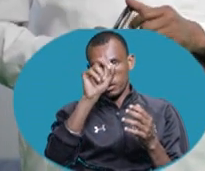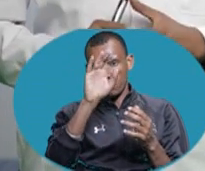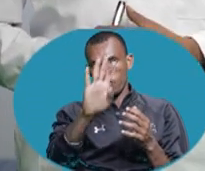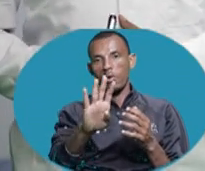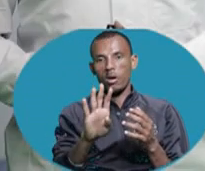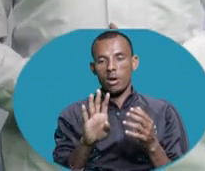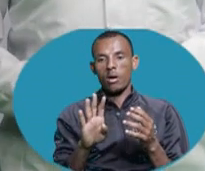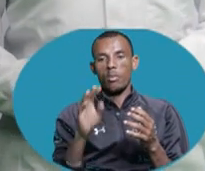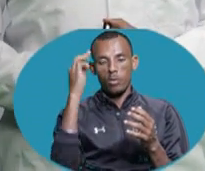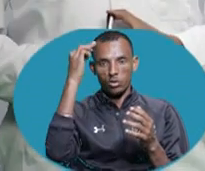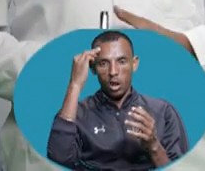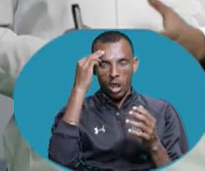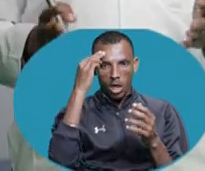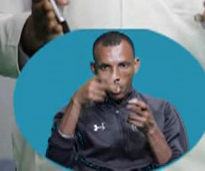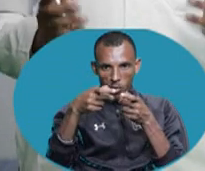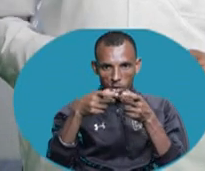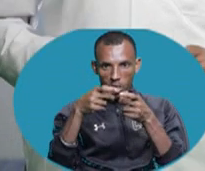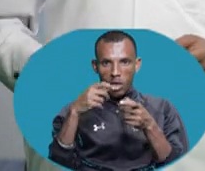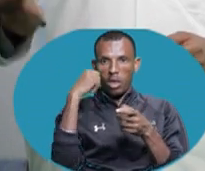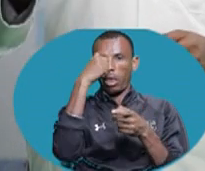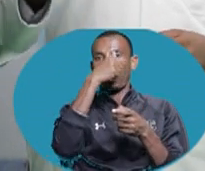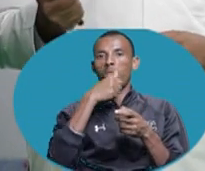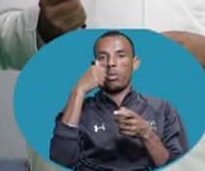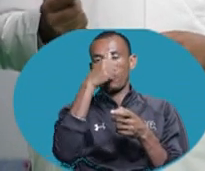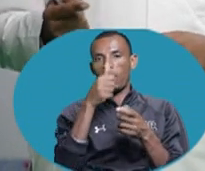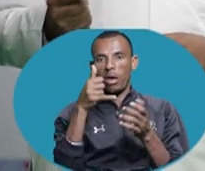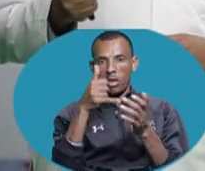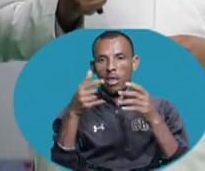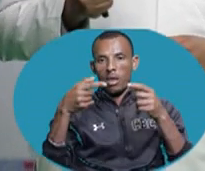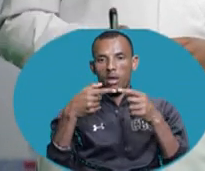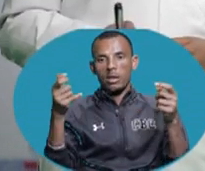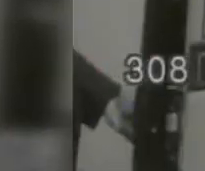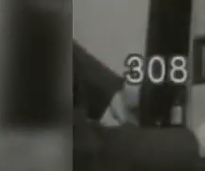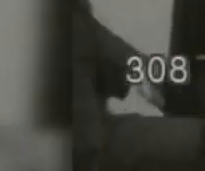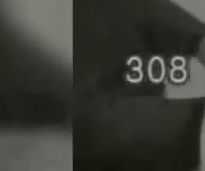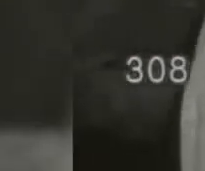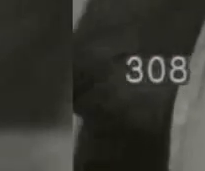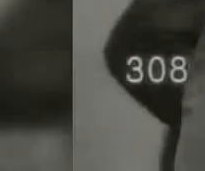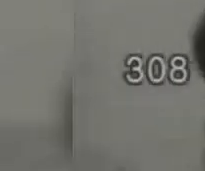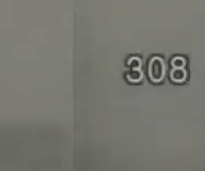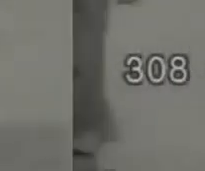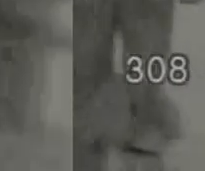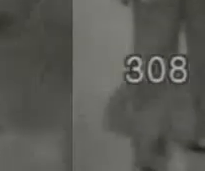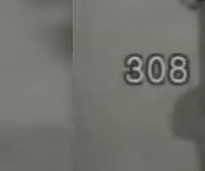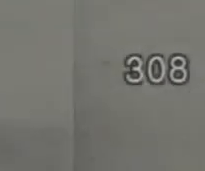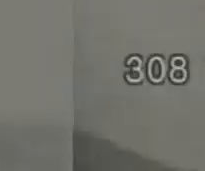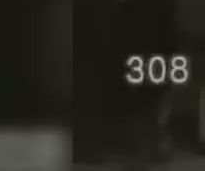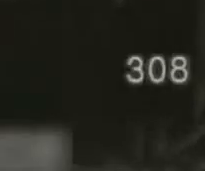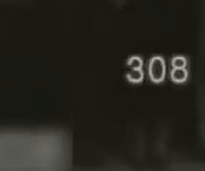1934, Benito Mussolini conquered Ethiopia. It against the League of Nations. He wants them to make Mussolini give